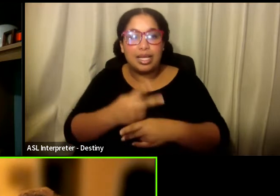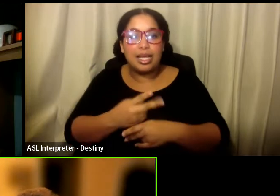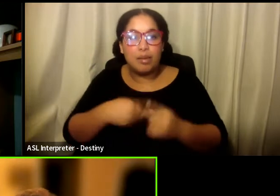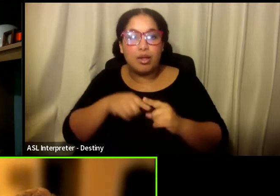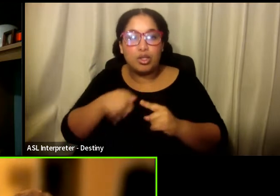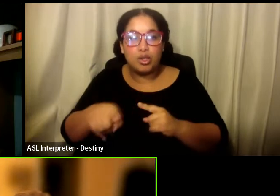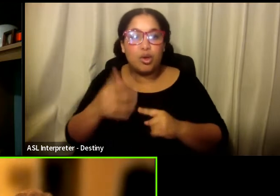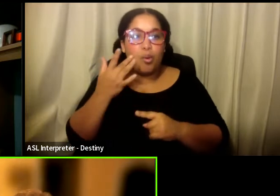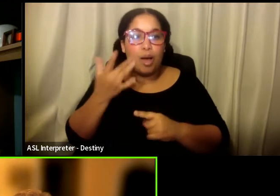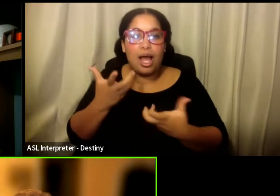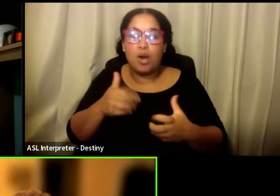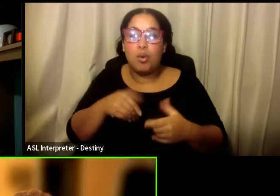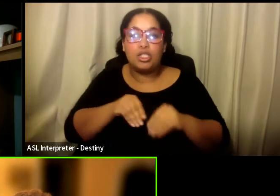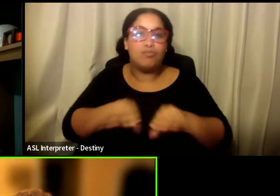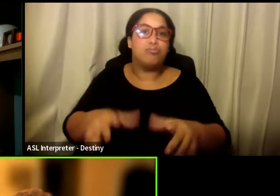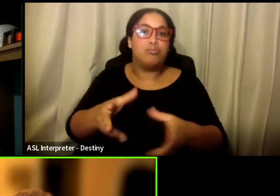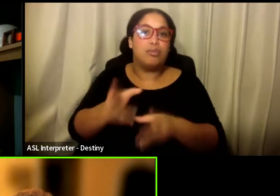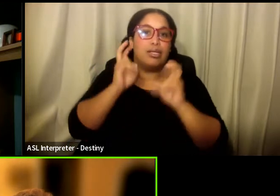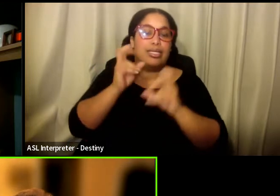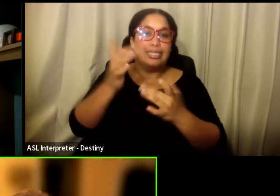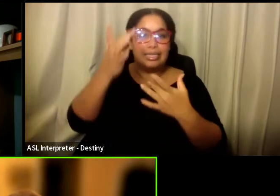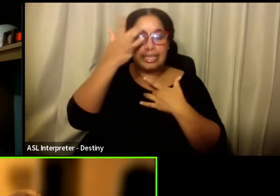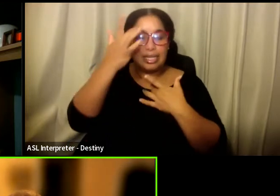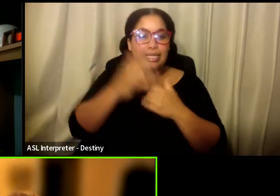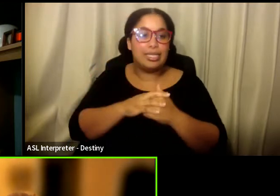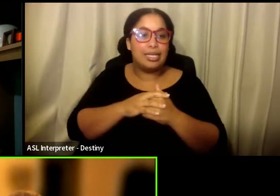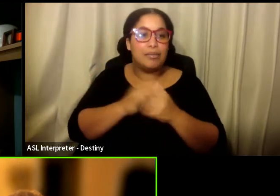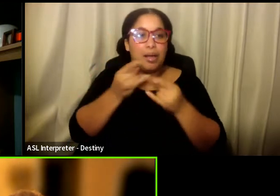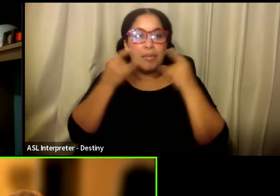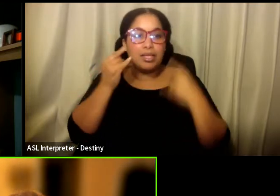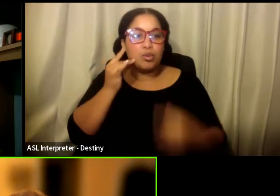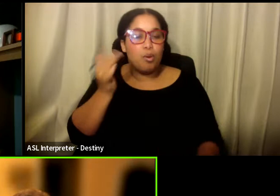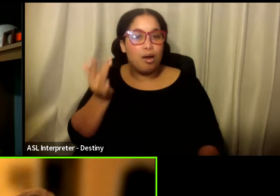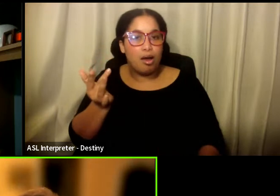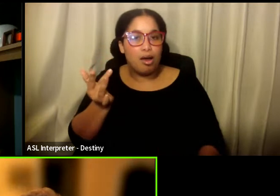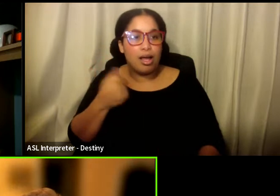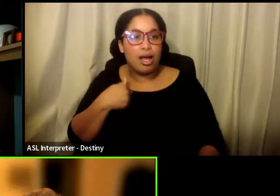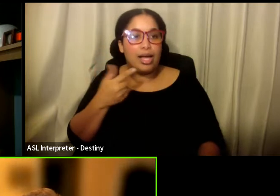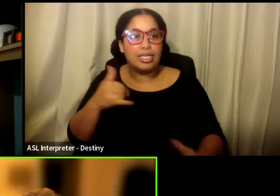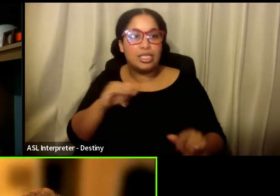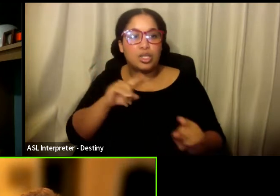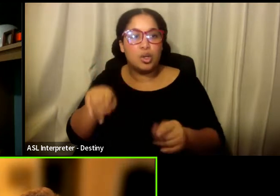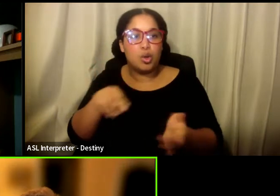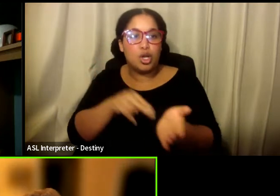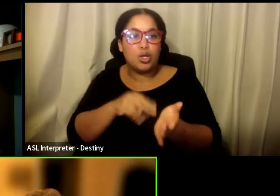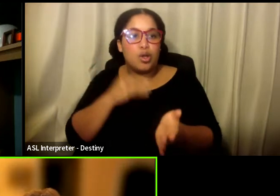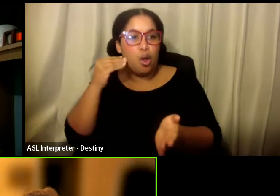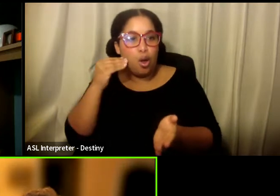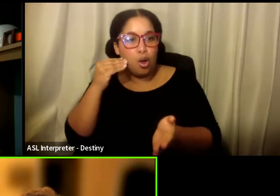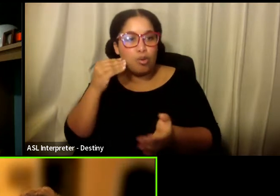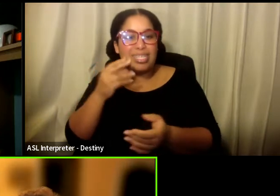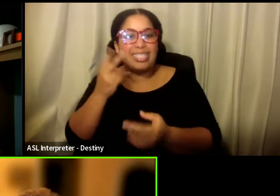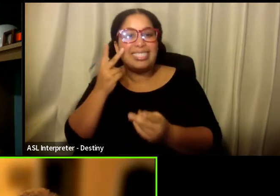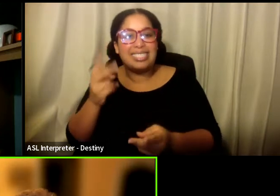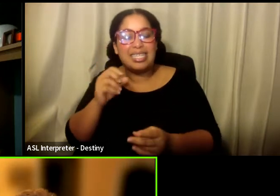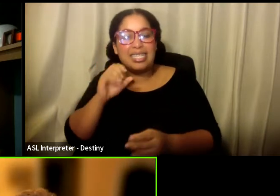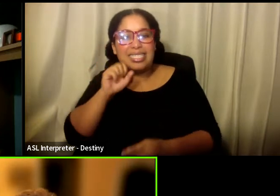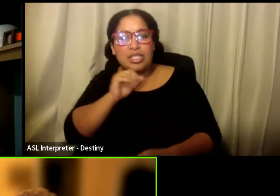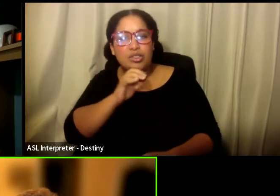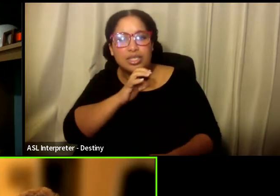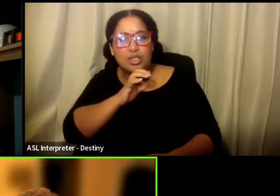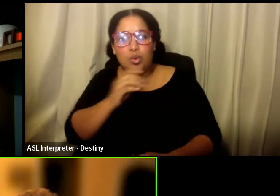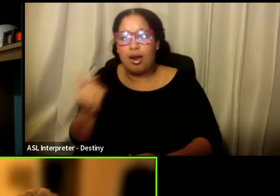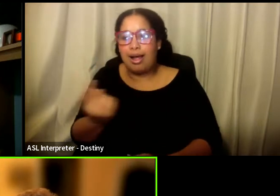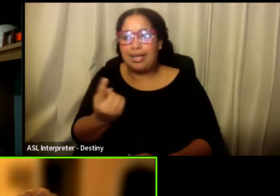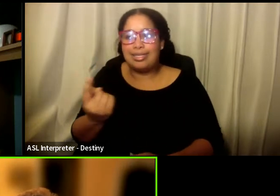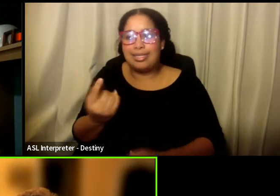my mask because I don't want you to get sick. I wear my mask so that I can still go to the nursing homes and see our seniors who are so isolated in